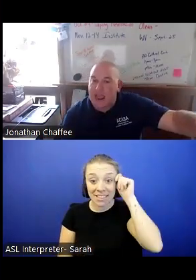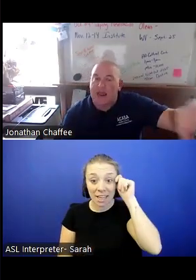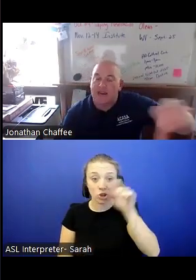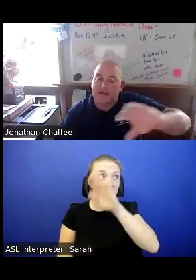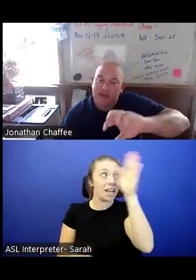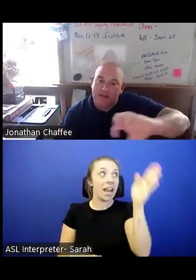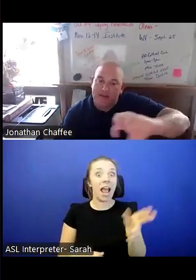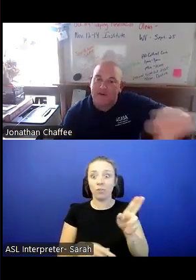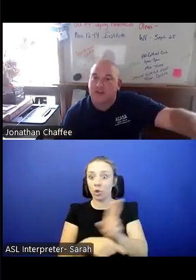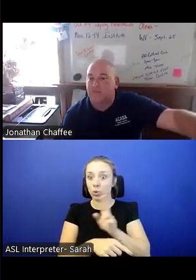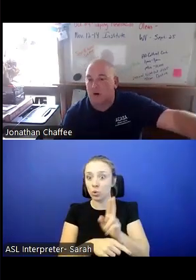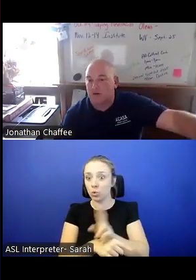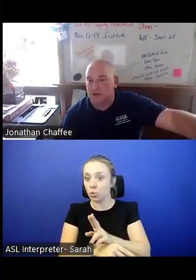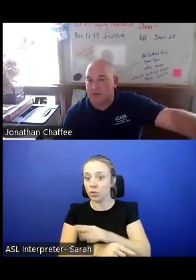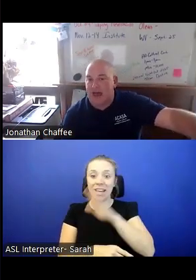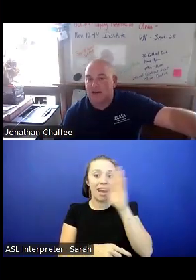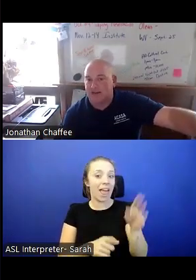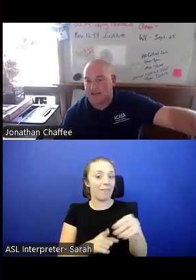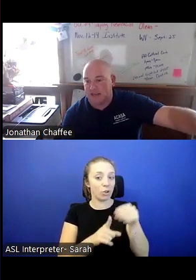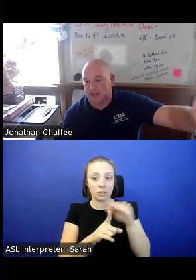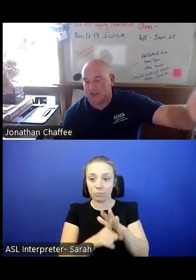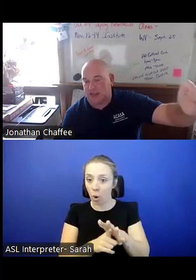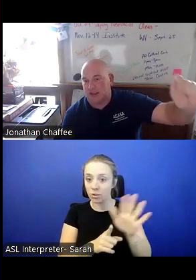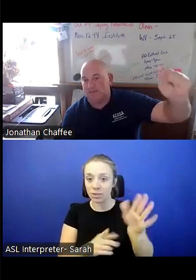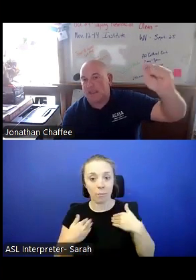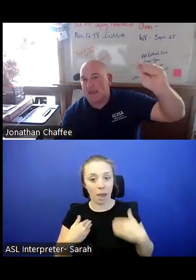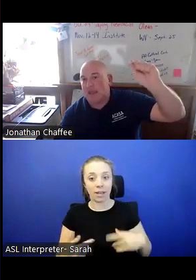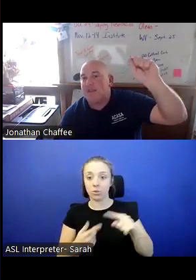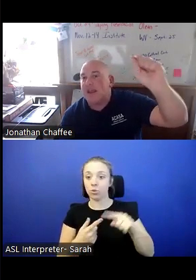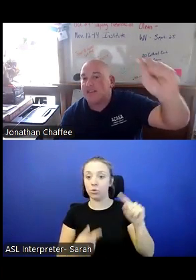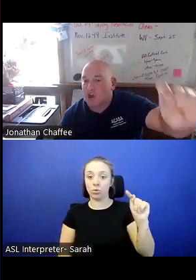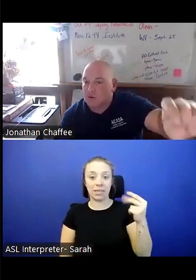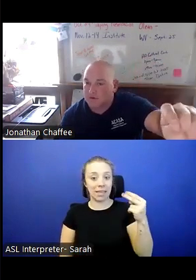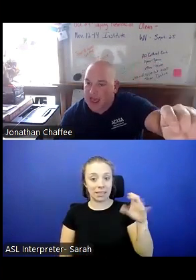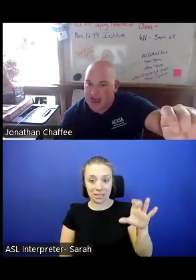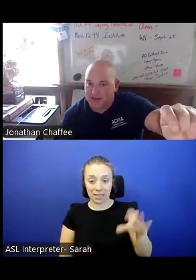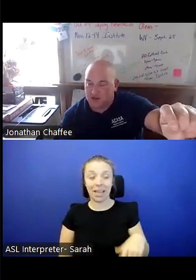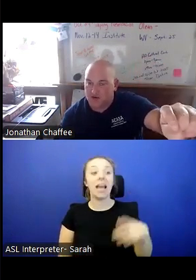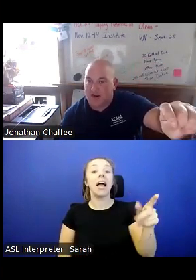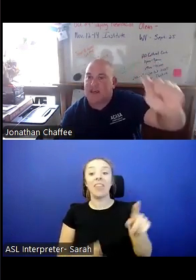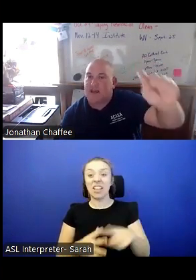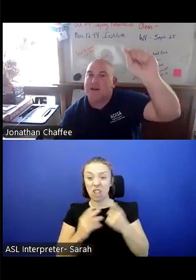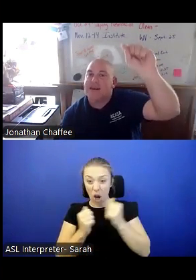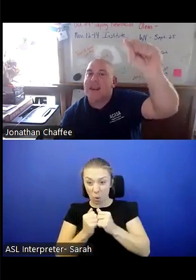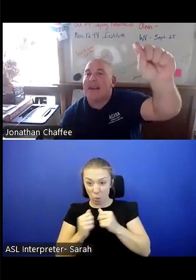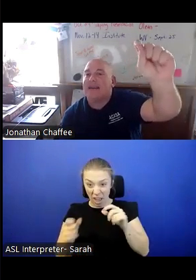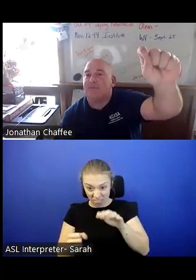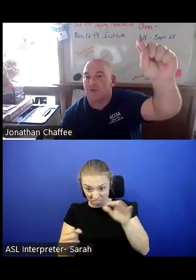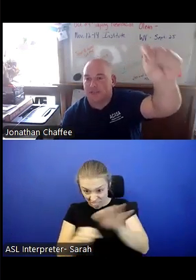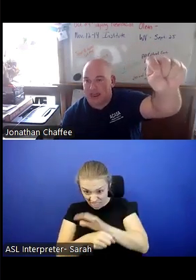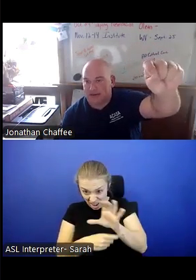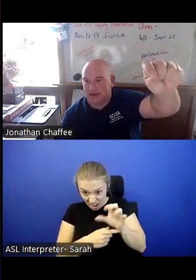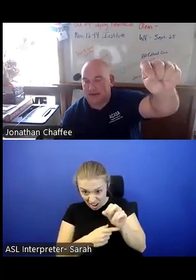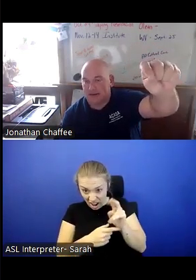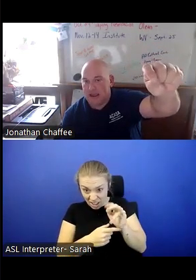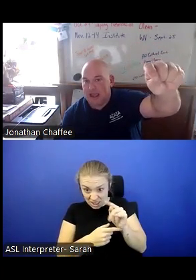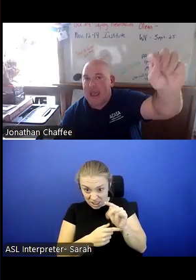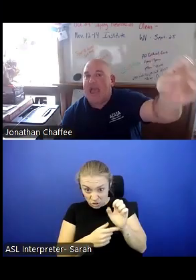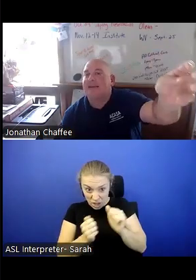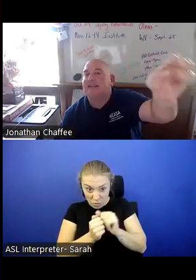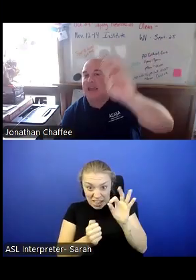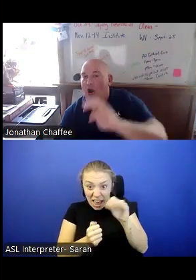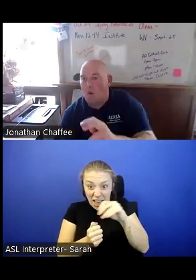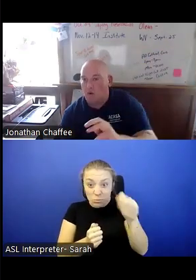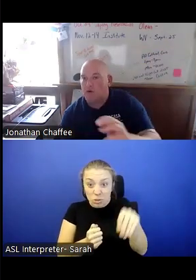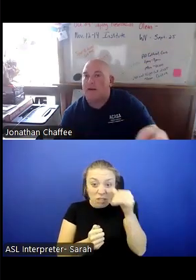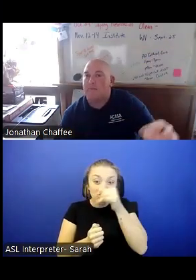used it, has never exposed their body to THC, and they start with concentrates that are 90%, as